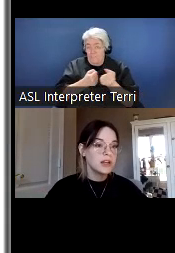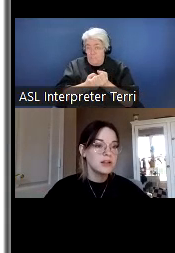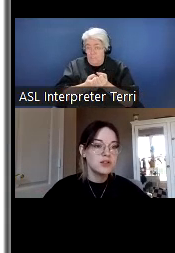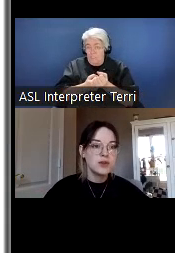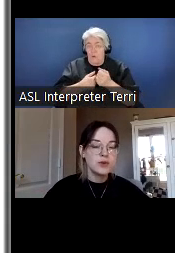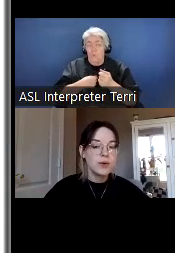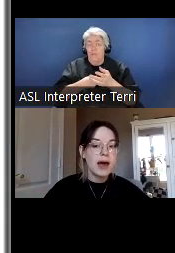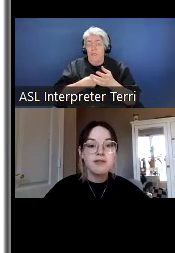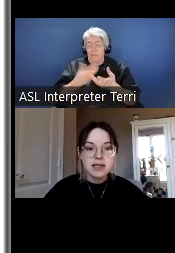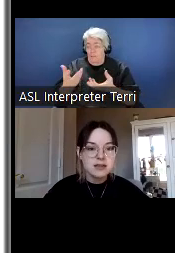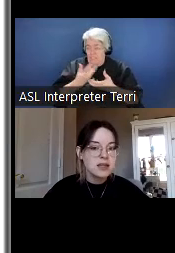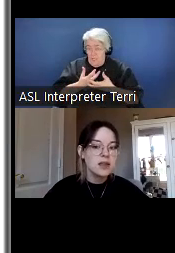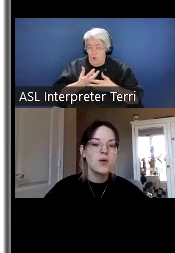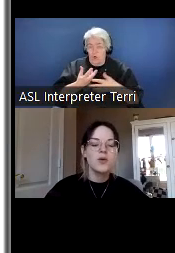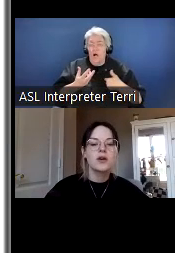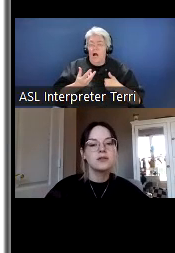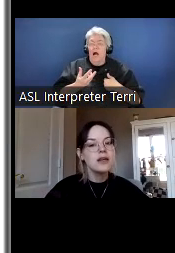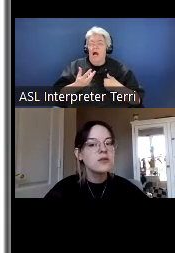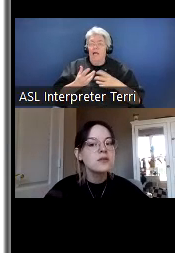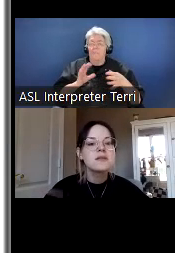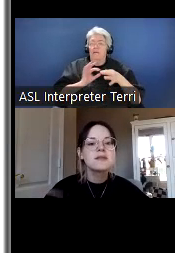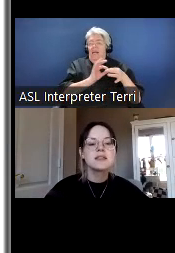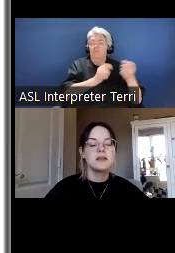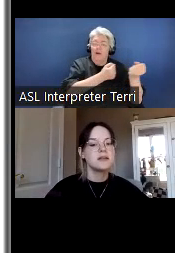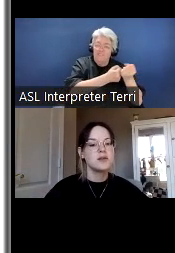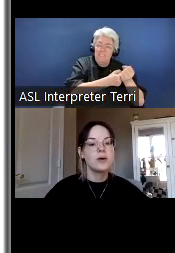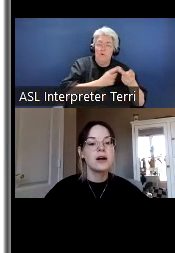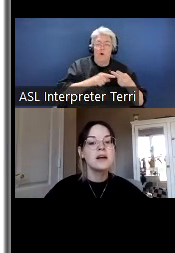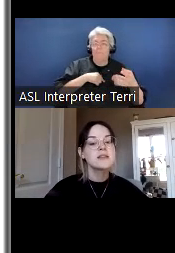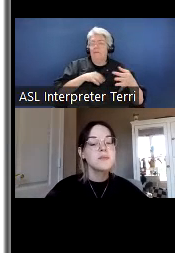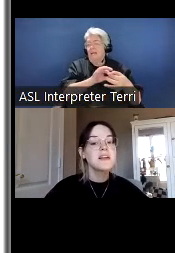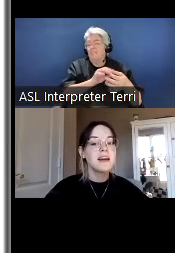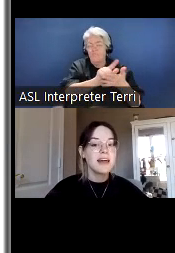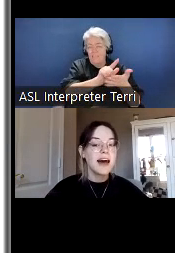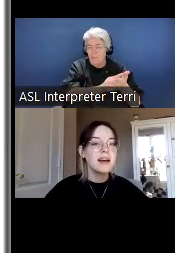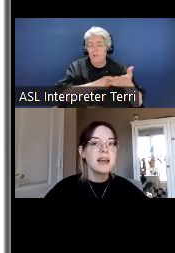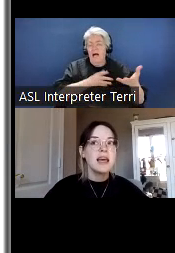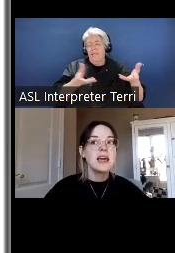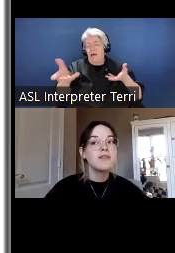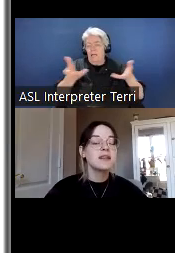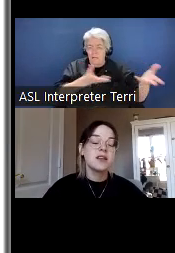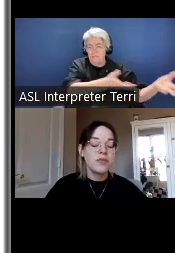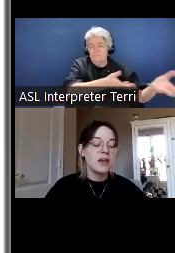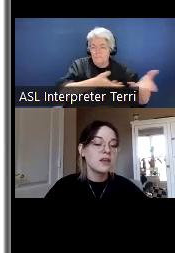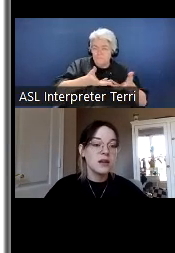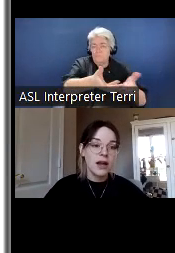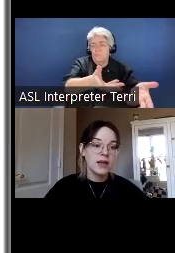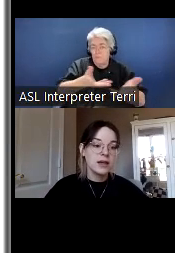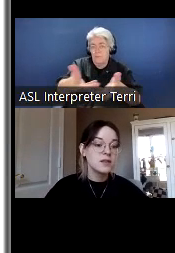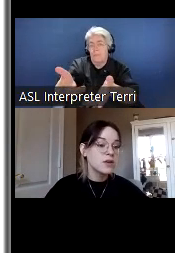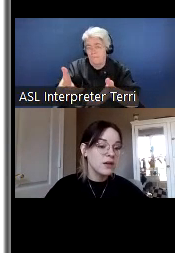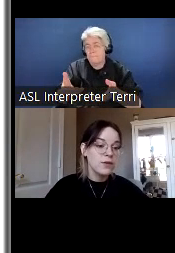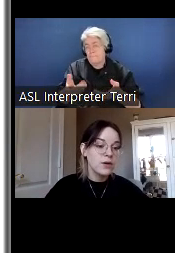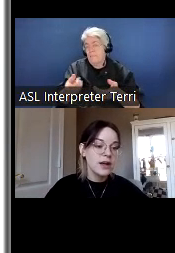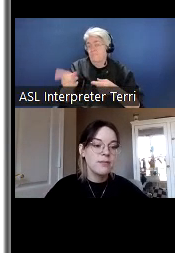a connection to advocacy or legal services or something like that, if that's something that the